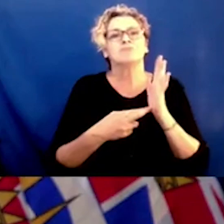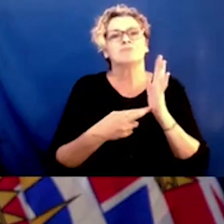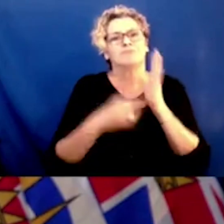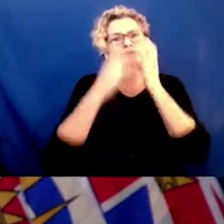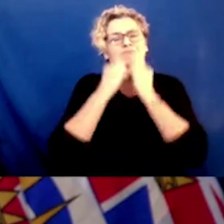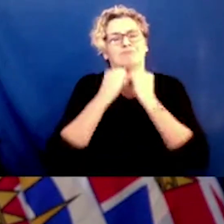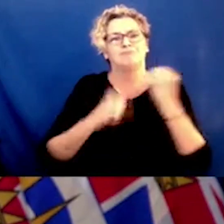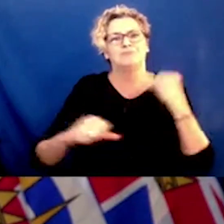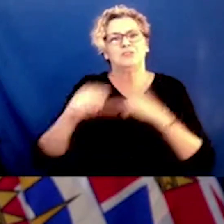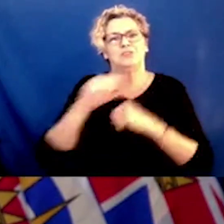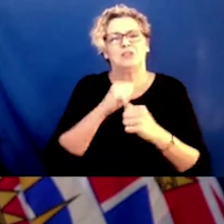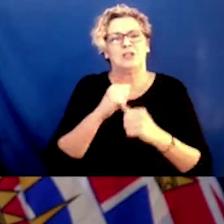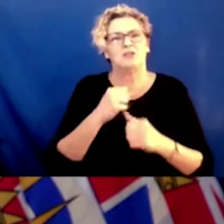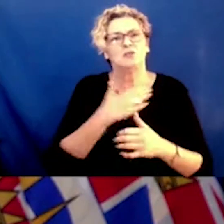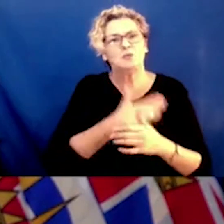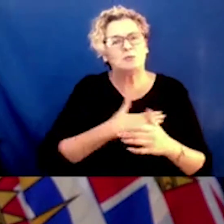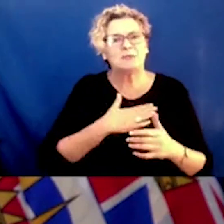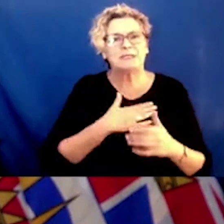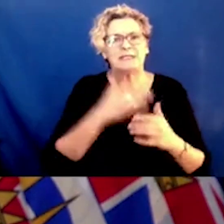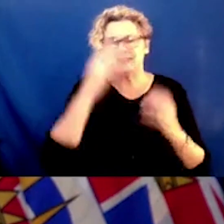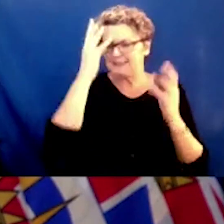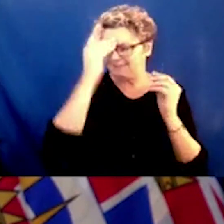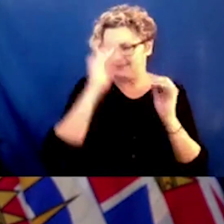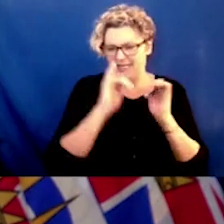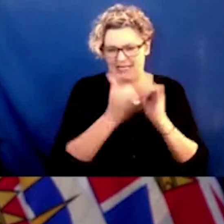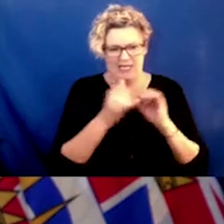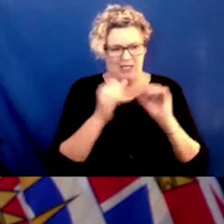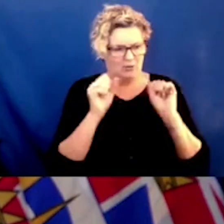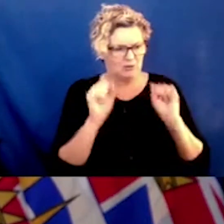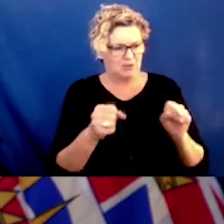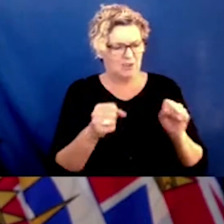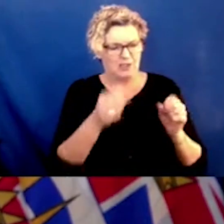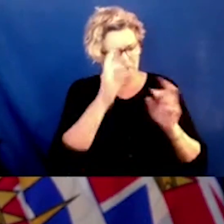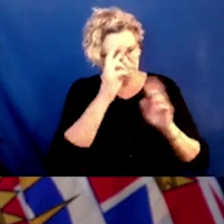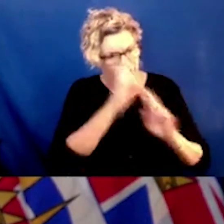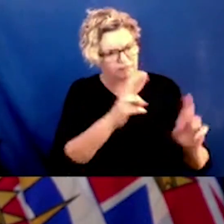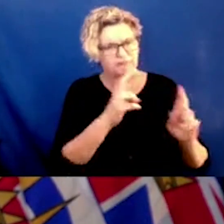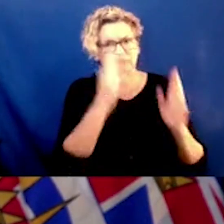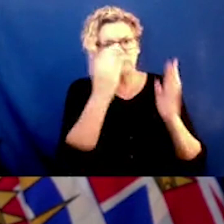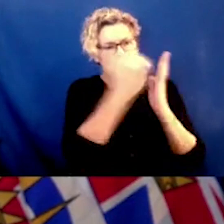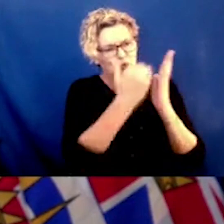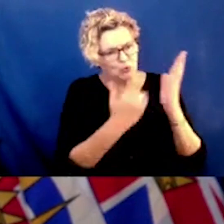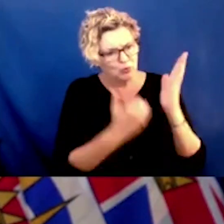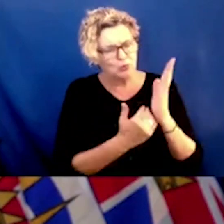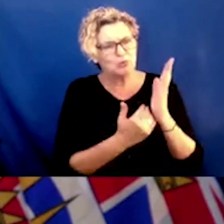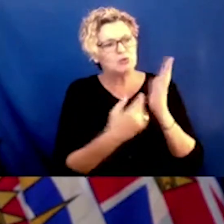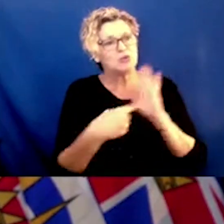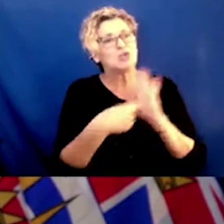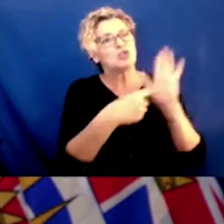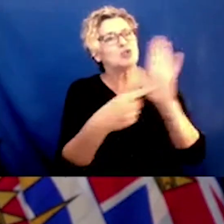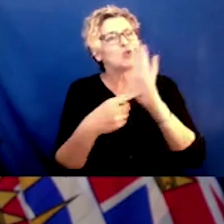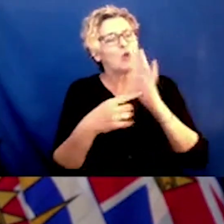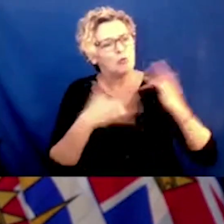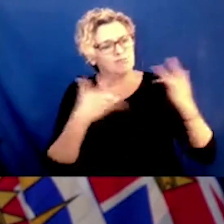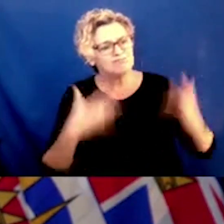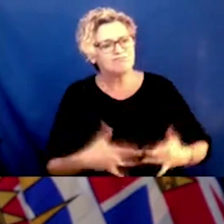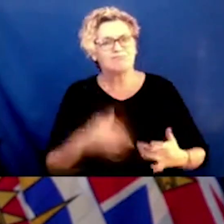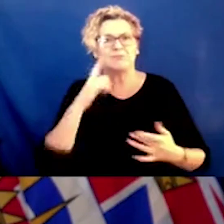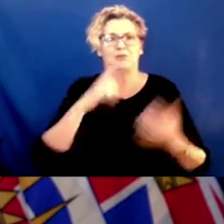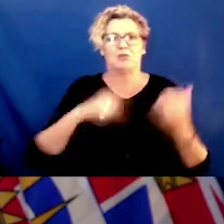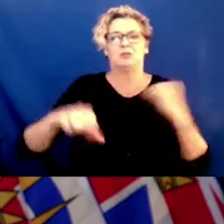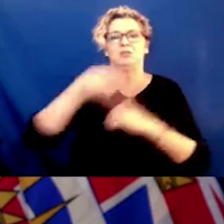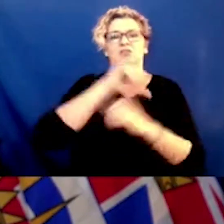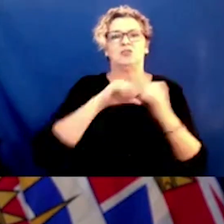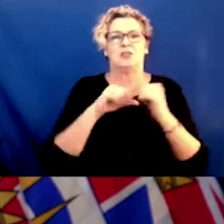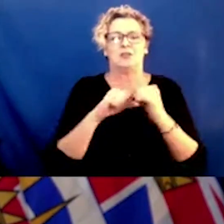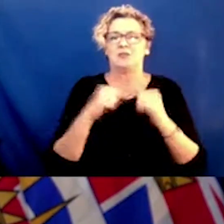for the fall, for Halloween, and for the next important celebration after that. This weekend, give thanks to your